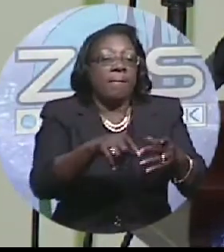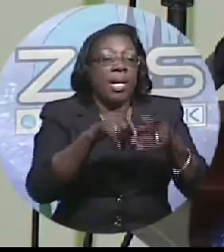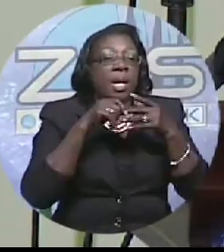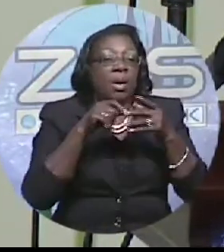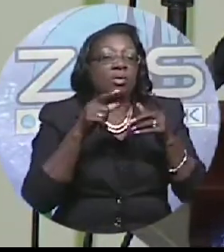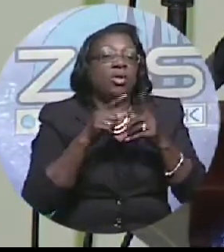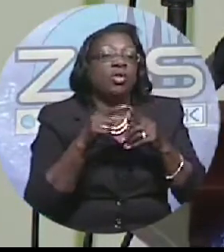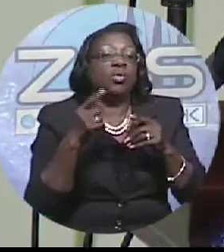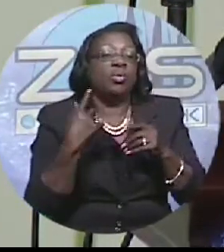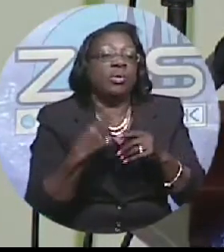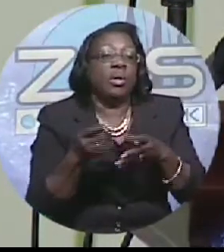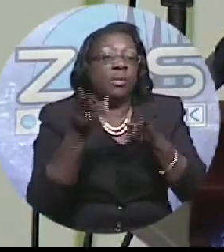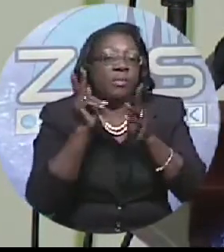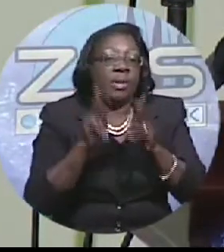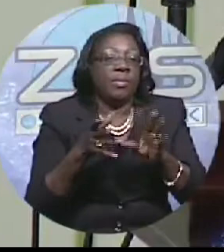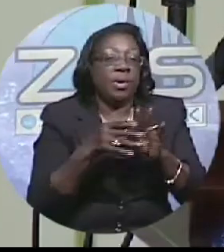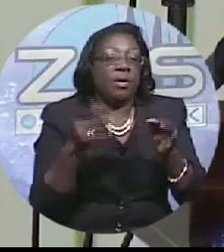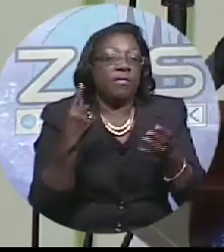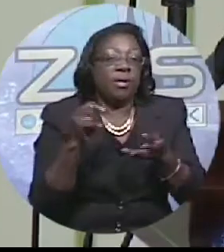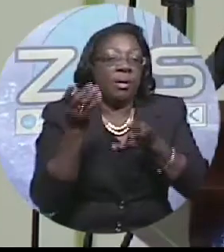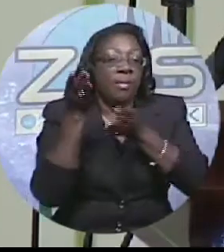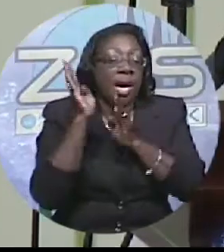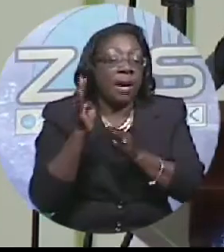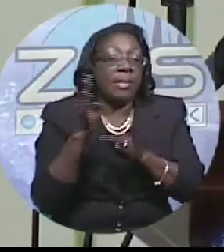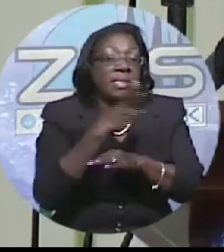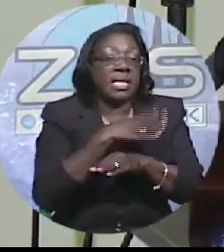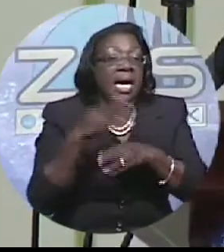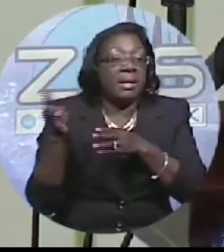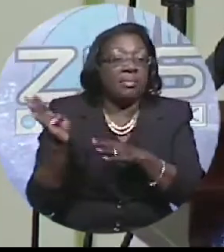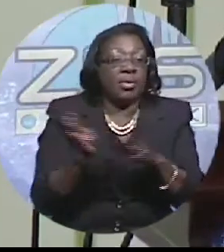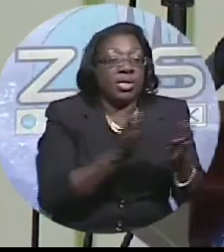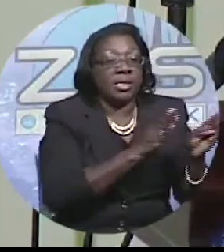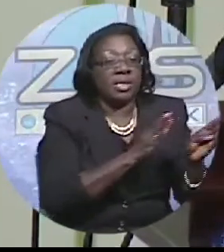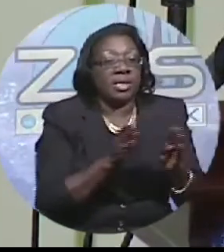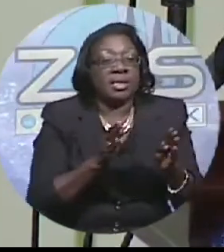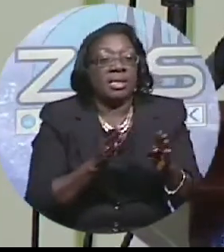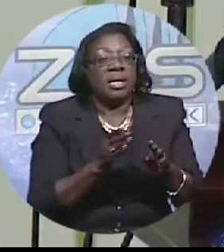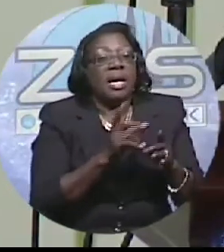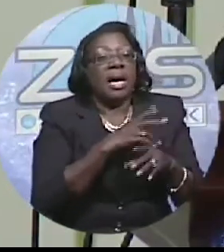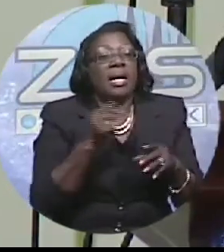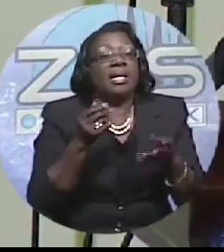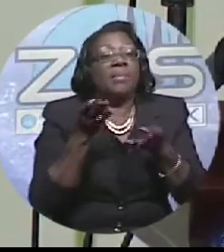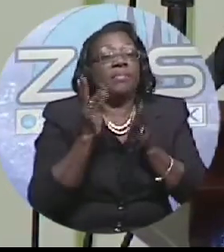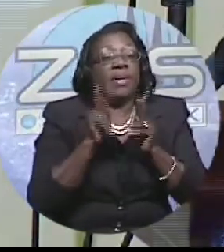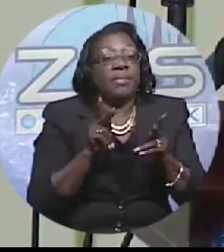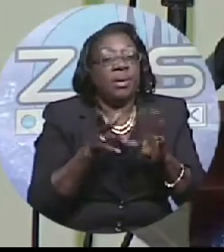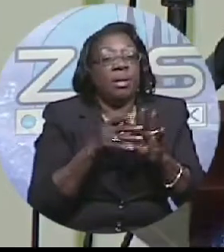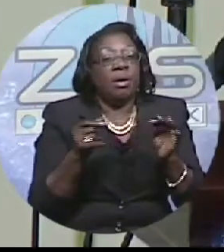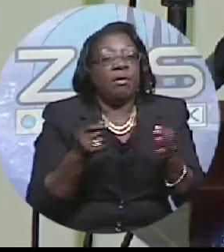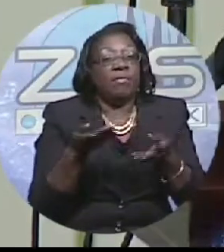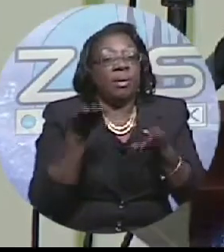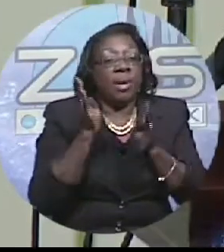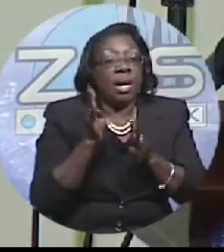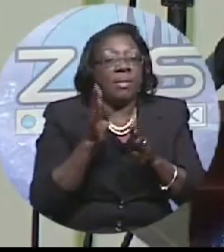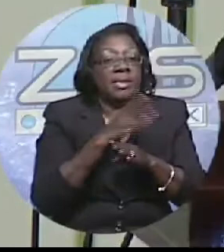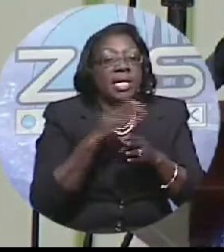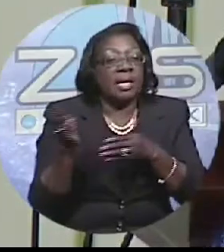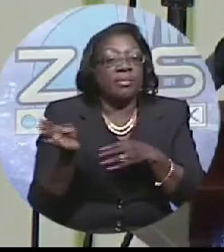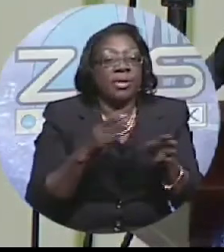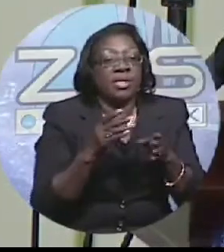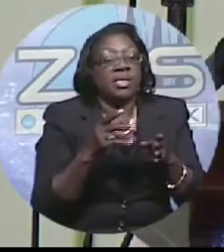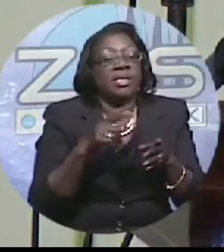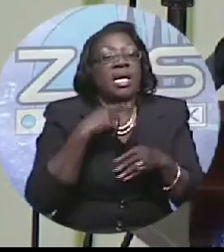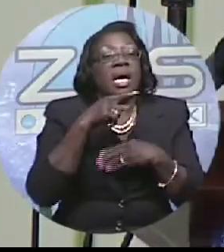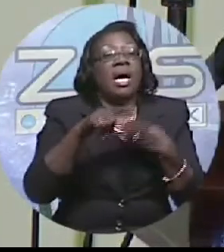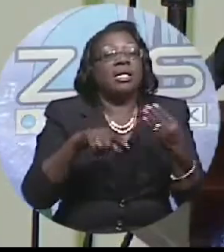and Breezes. But then again, the people of the Bahamas and Breezes have always had many interests in common, particularly